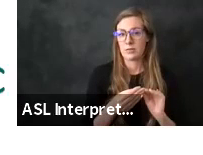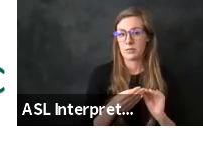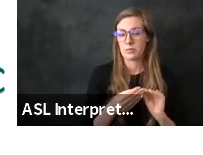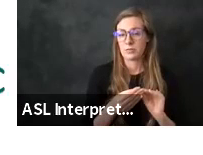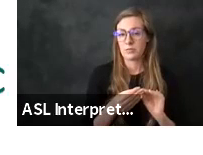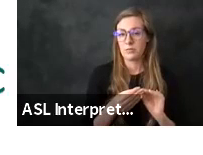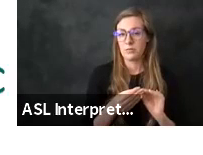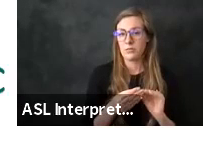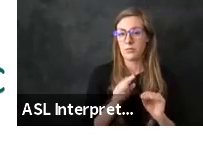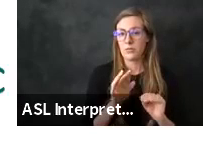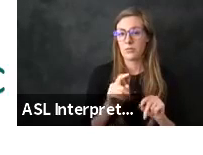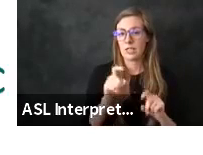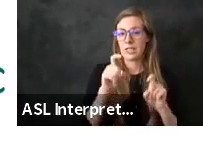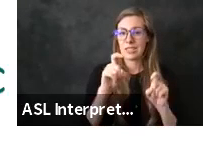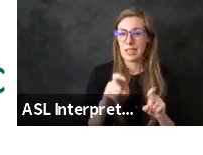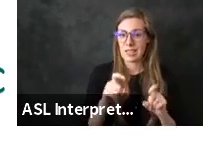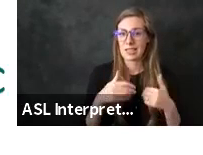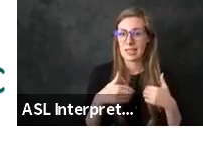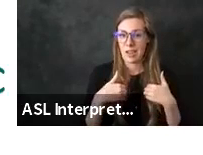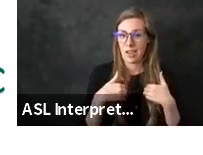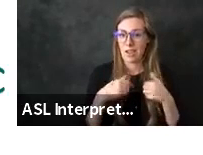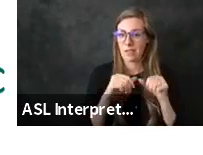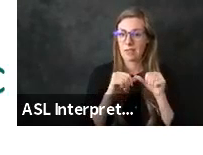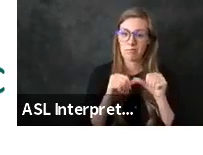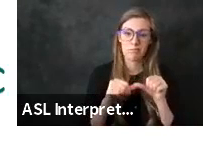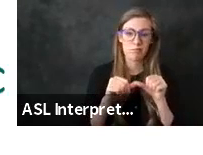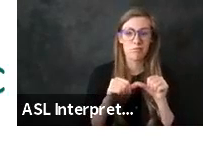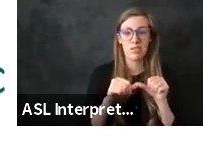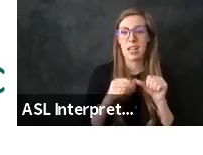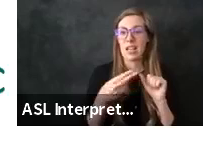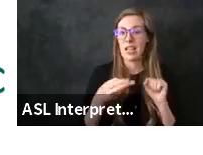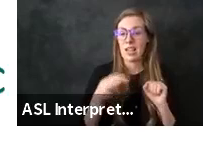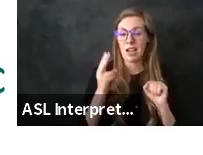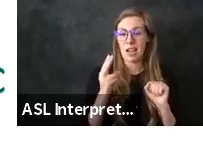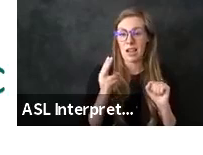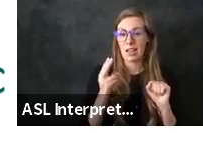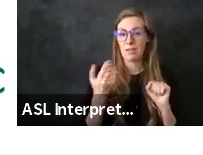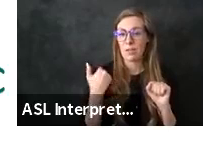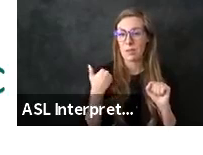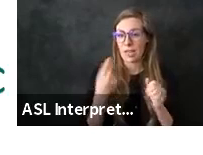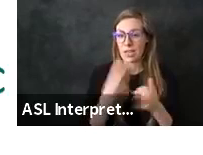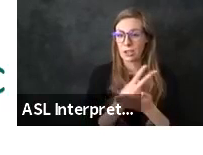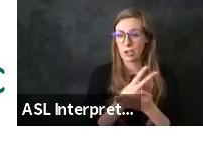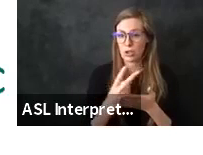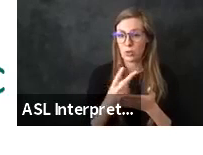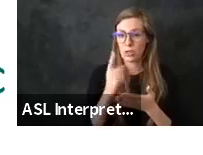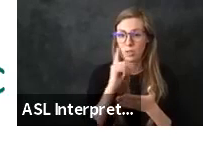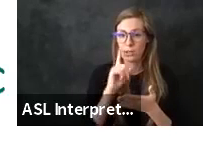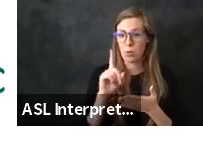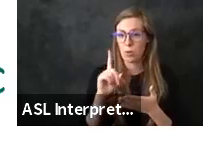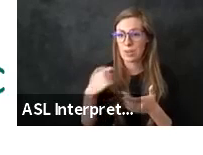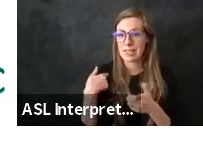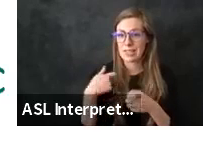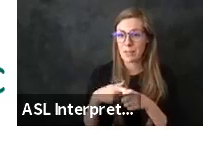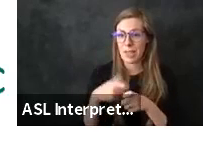that test positivity has remained high in the past 2 weeks among Latinx and Black residents, so 15%